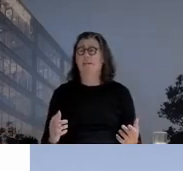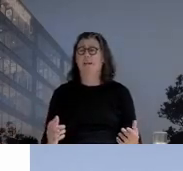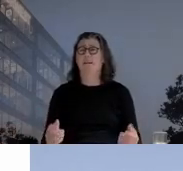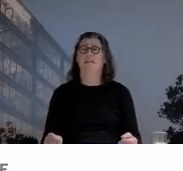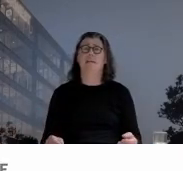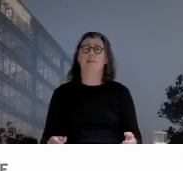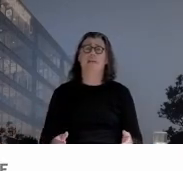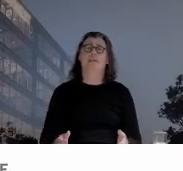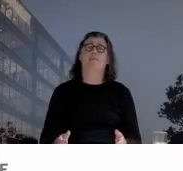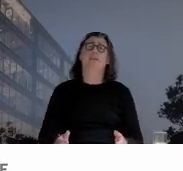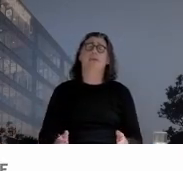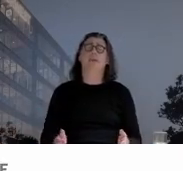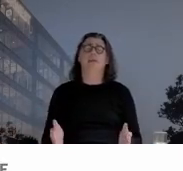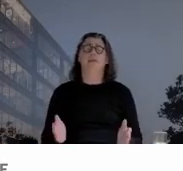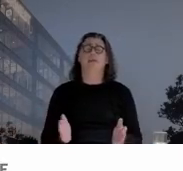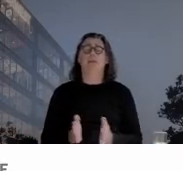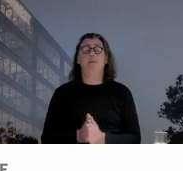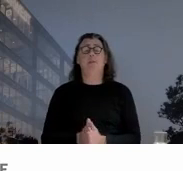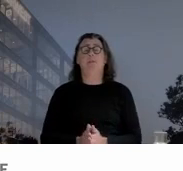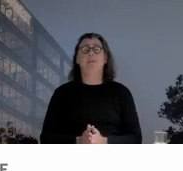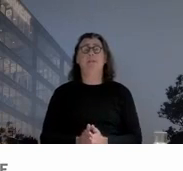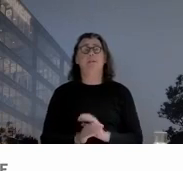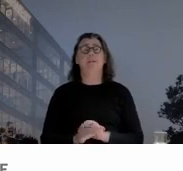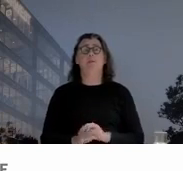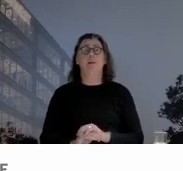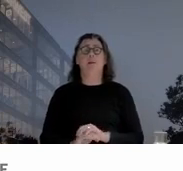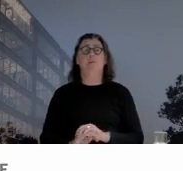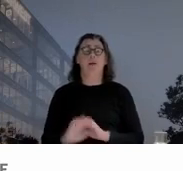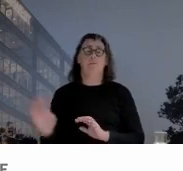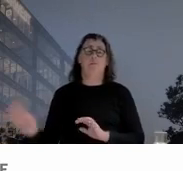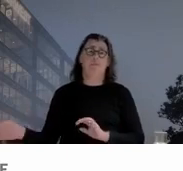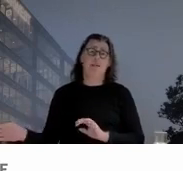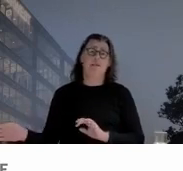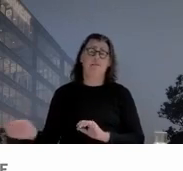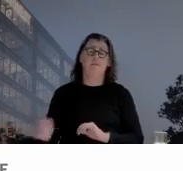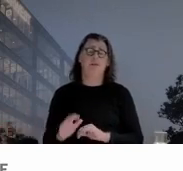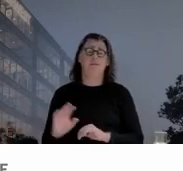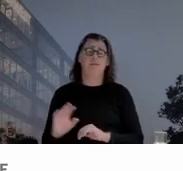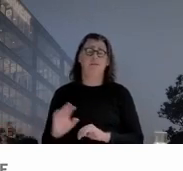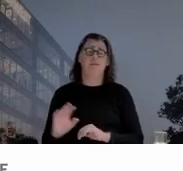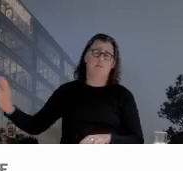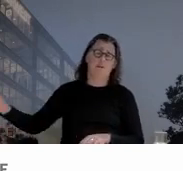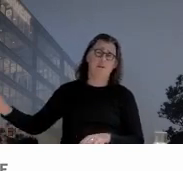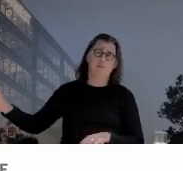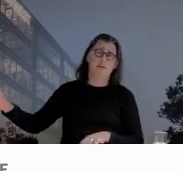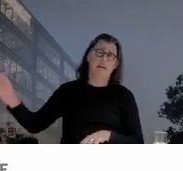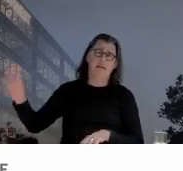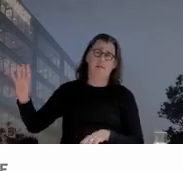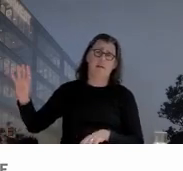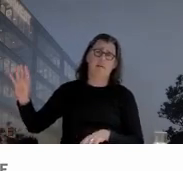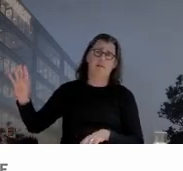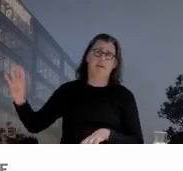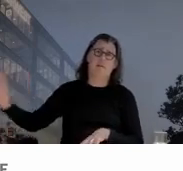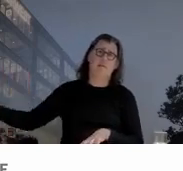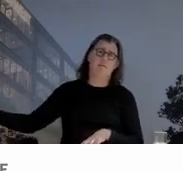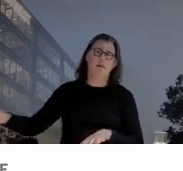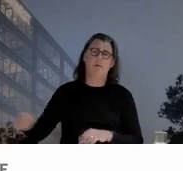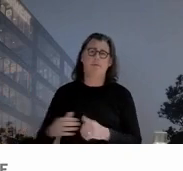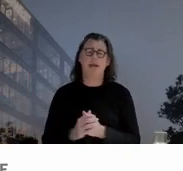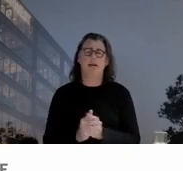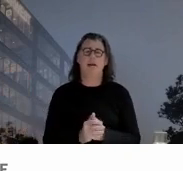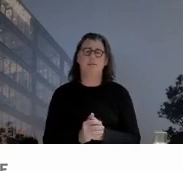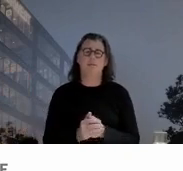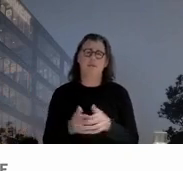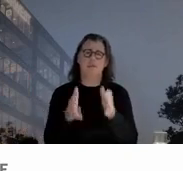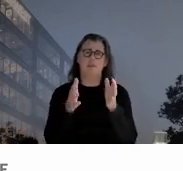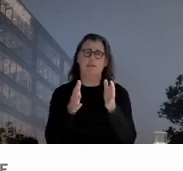Hopefully that's telling us the same thing. So typical, this is ignoring the frame for a second, because the frame being an aluminium is a bit